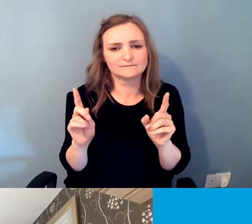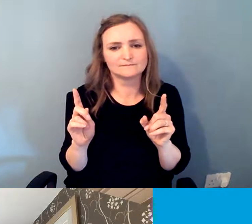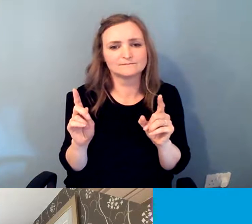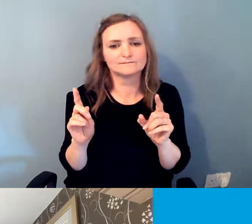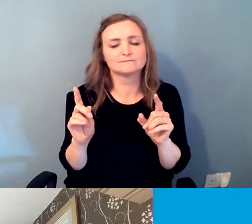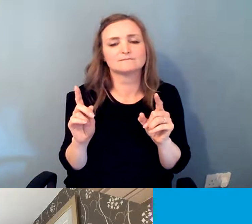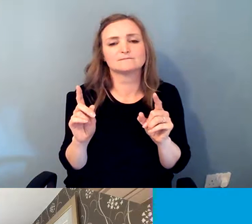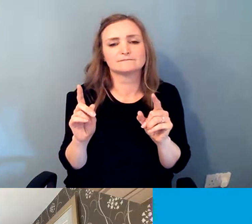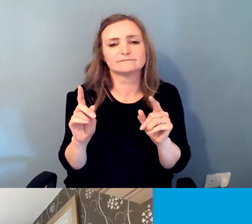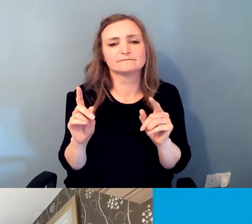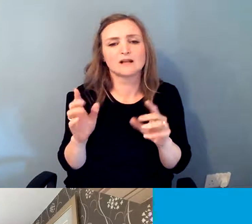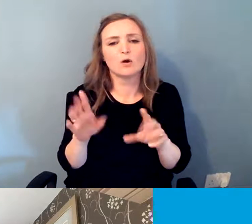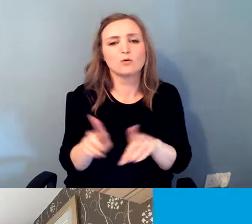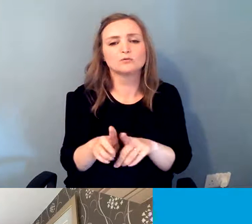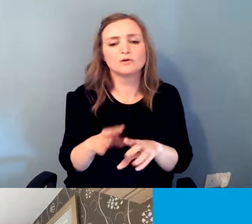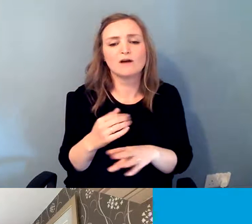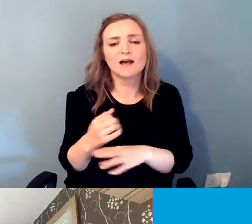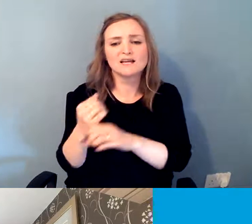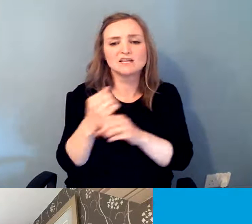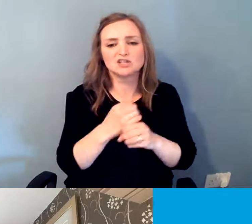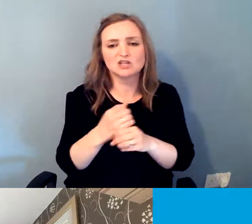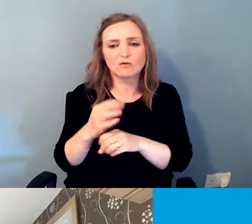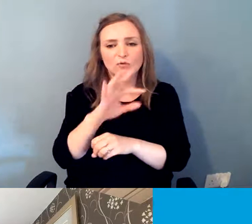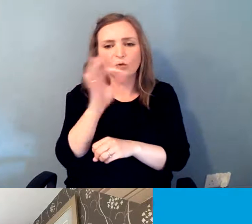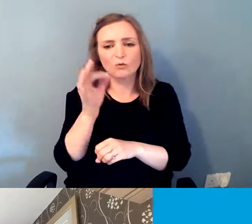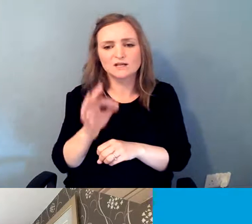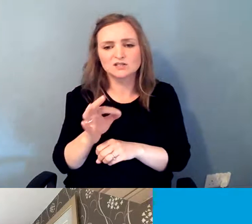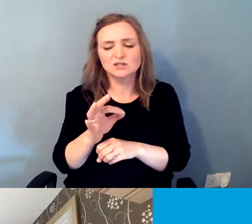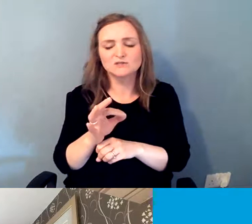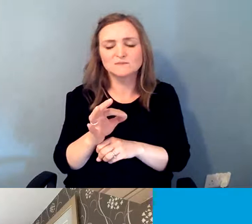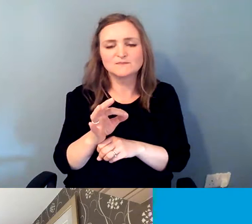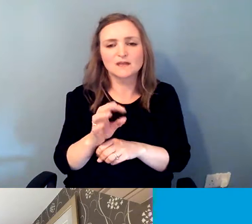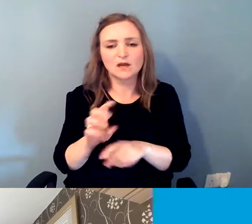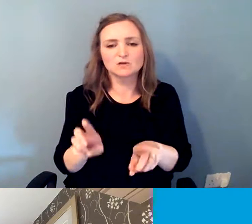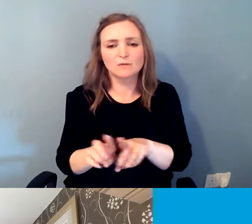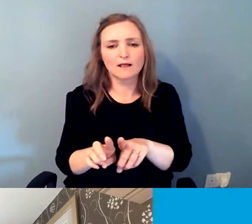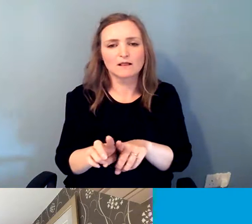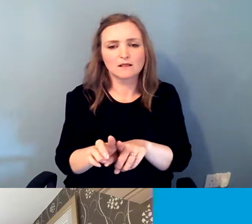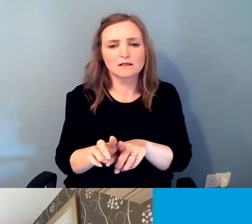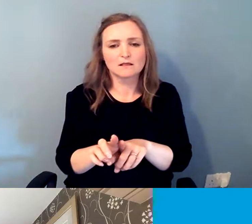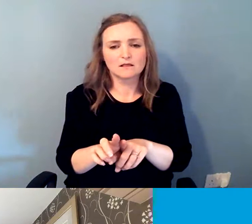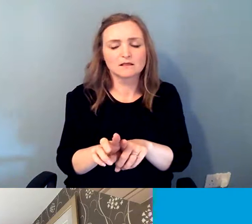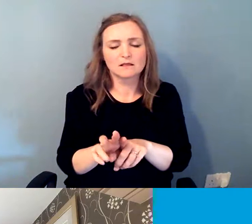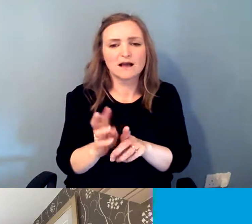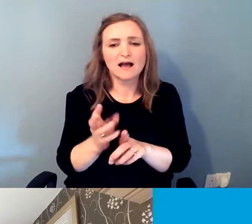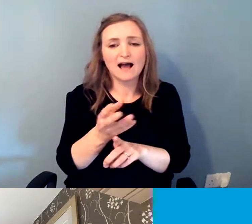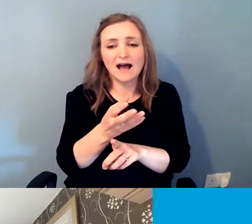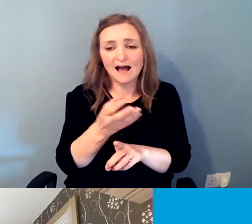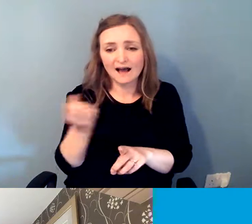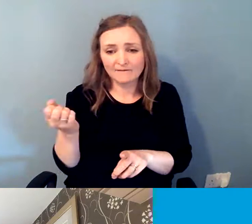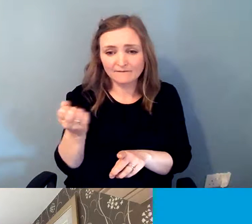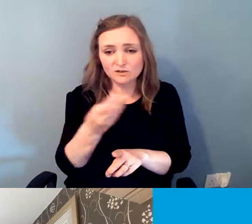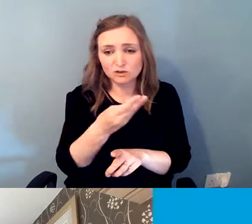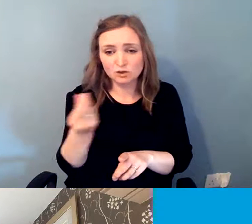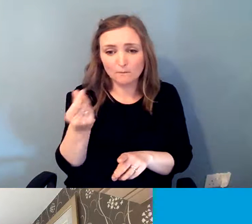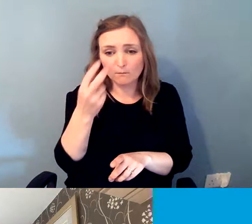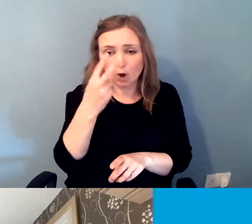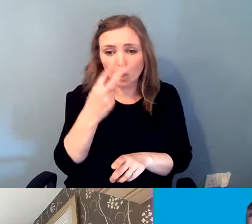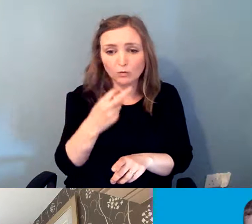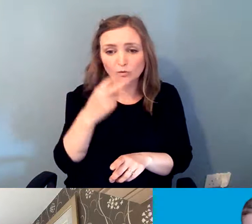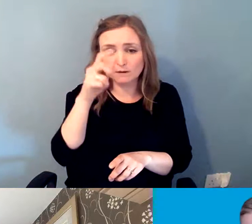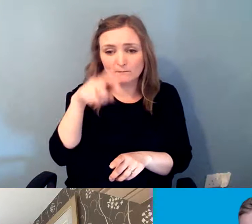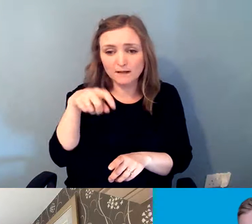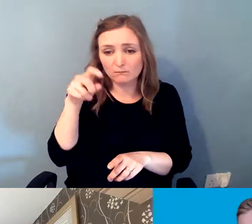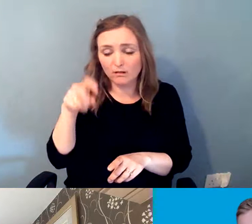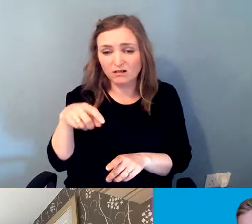question. It's a general thing in the whole of the NHS, is that you get this population of older people, or